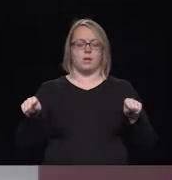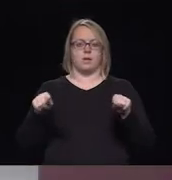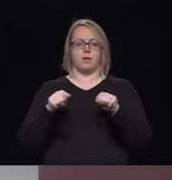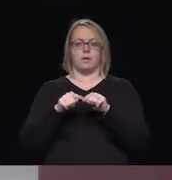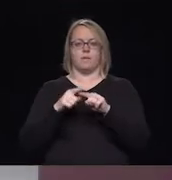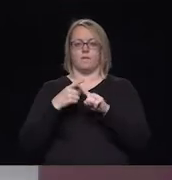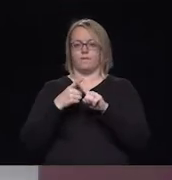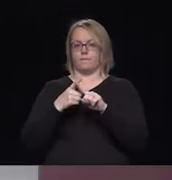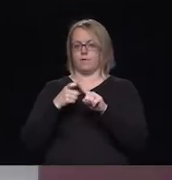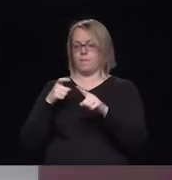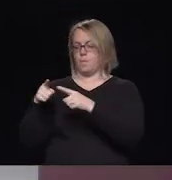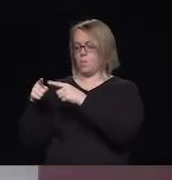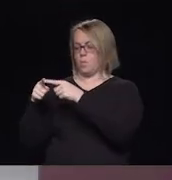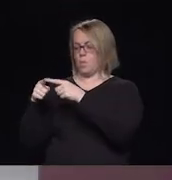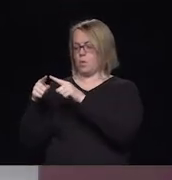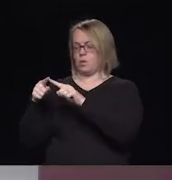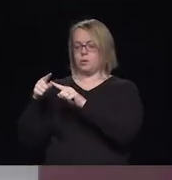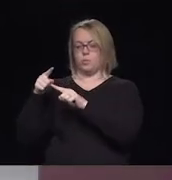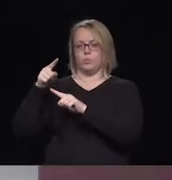pole.